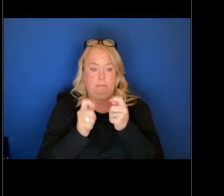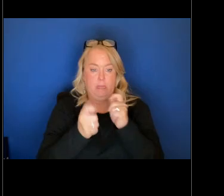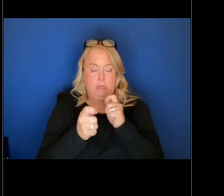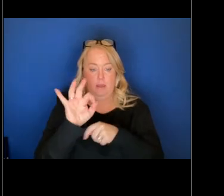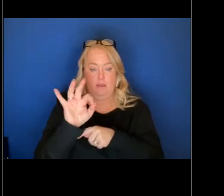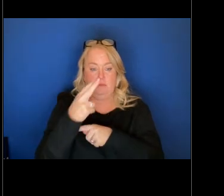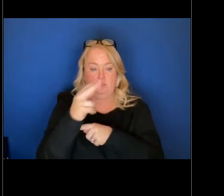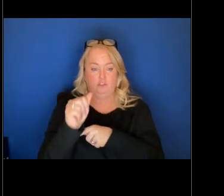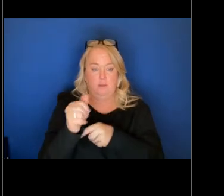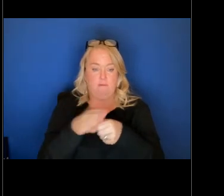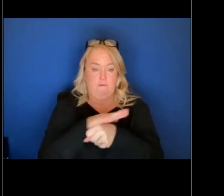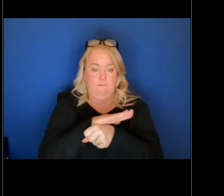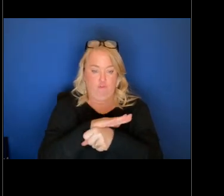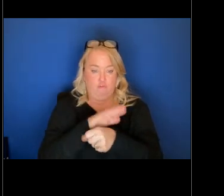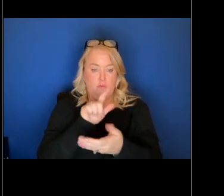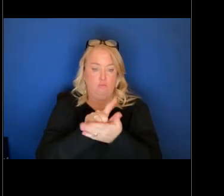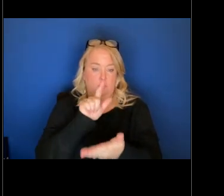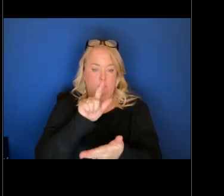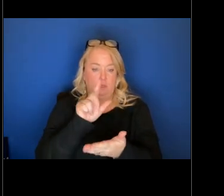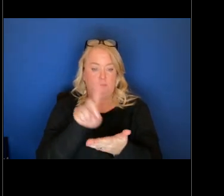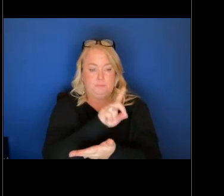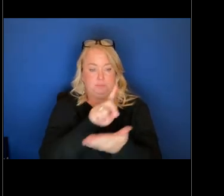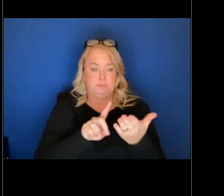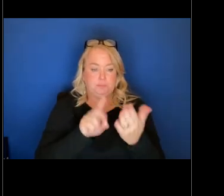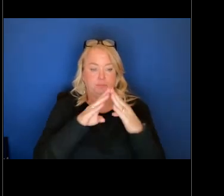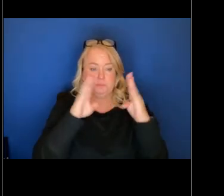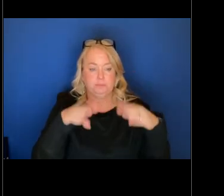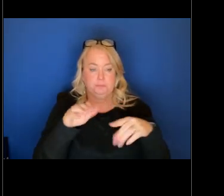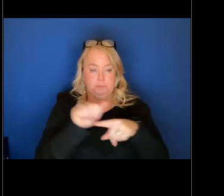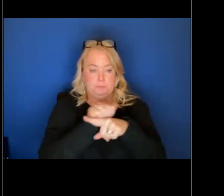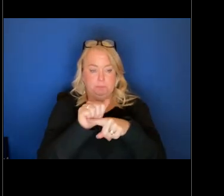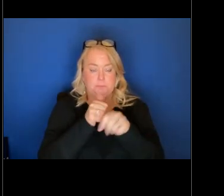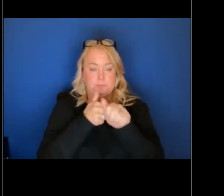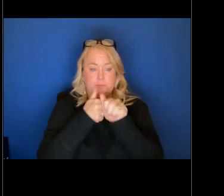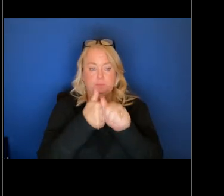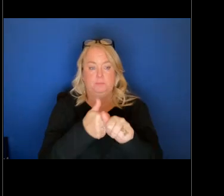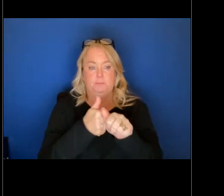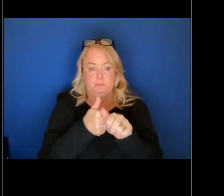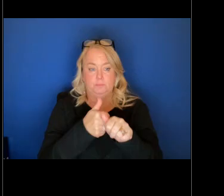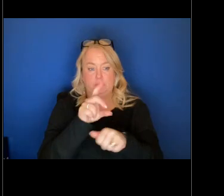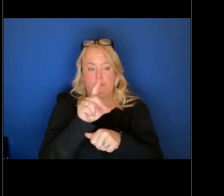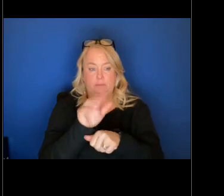coverage to prohibit discriminatory housing practices,